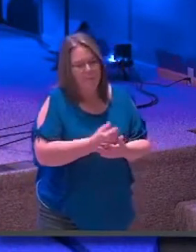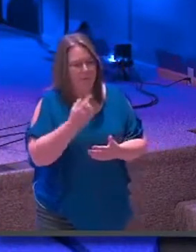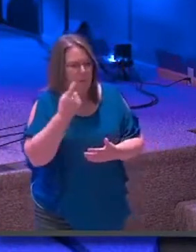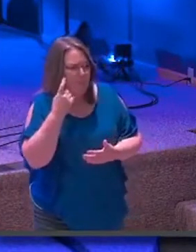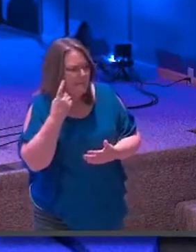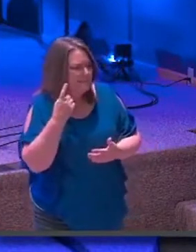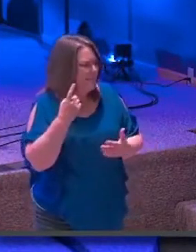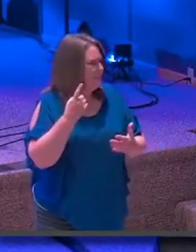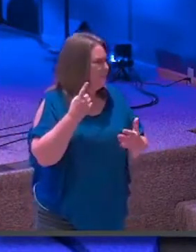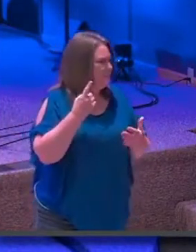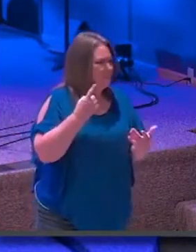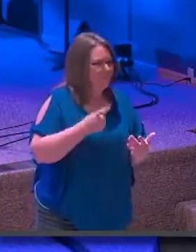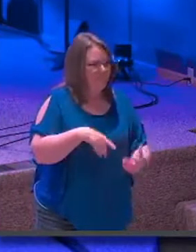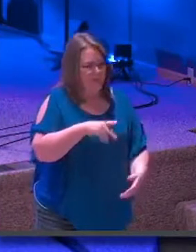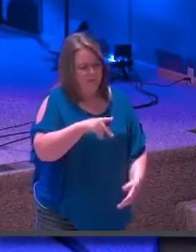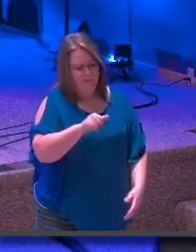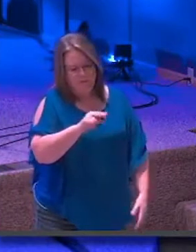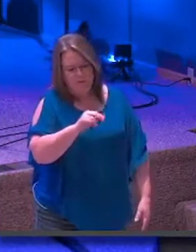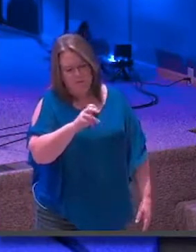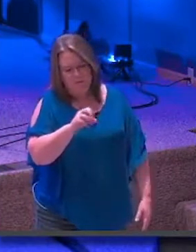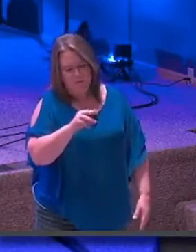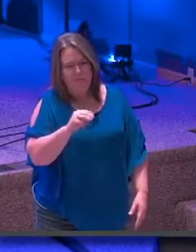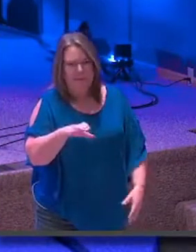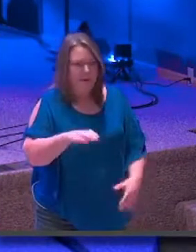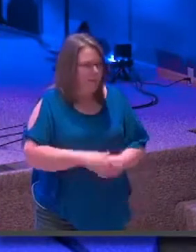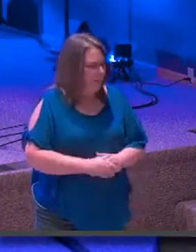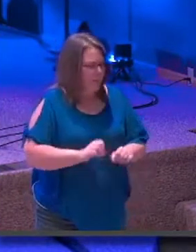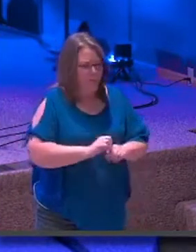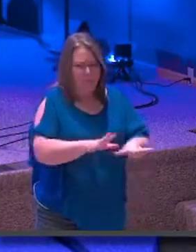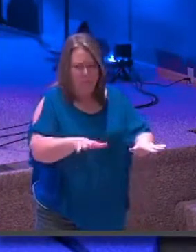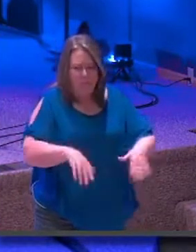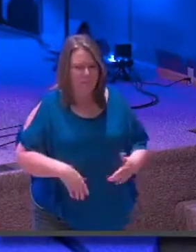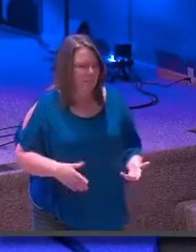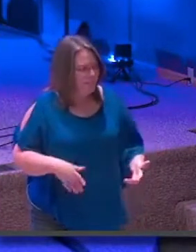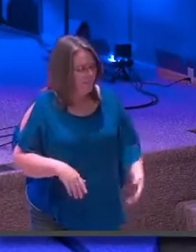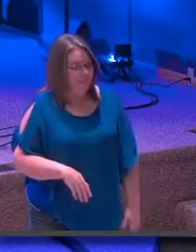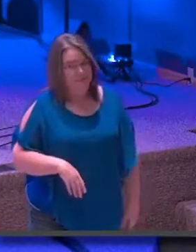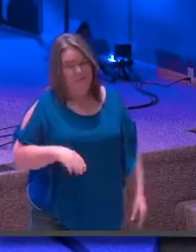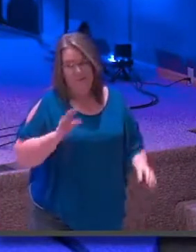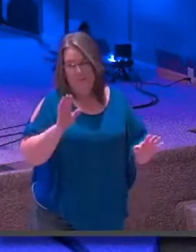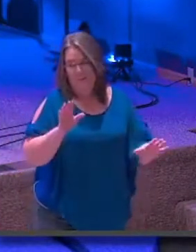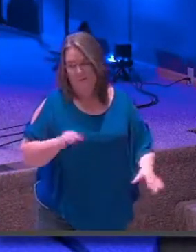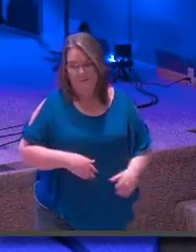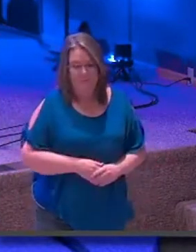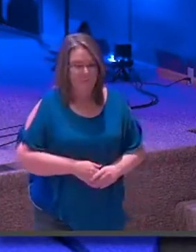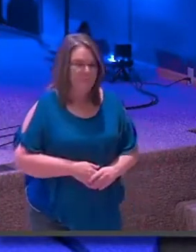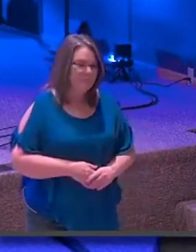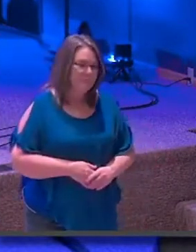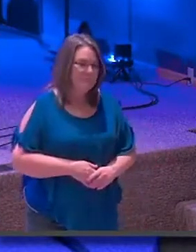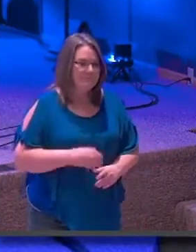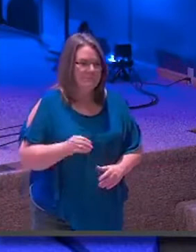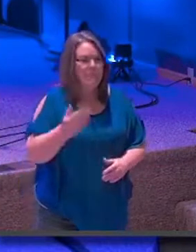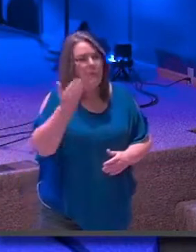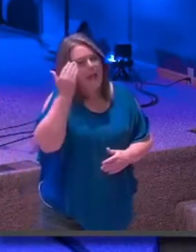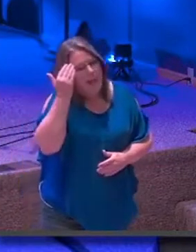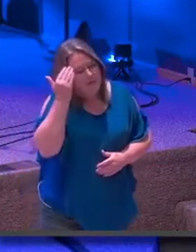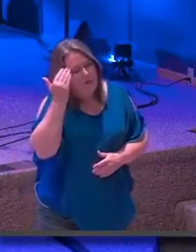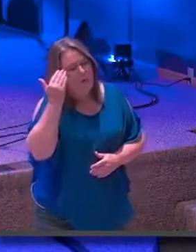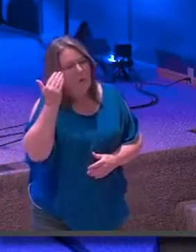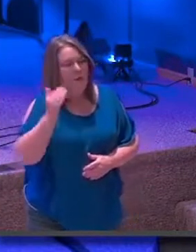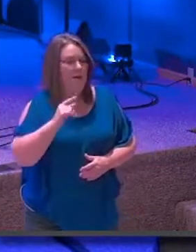of pandemic is coming down the pike, that's great. And so I know that it's